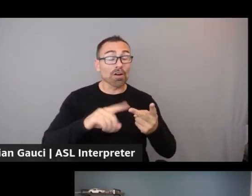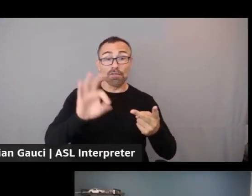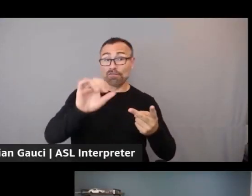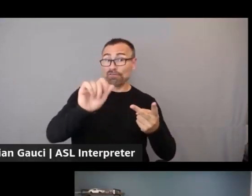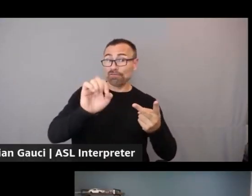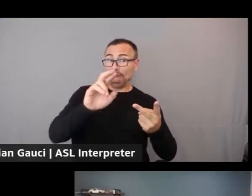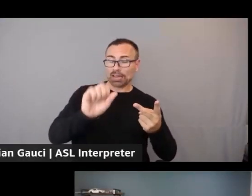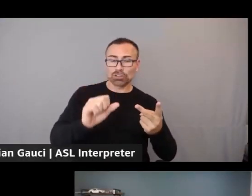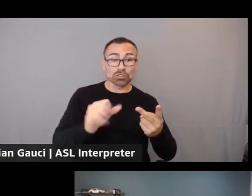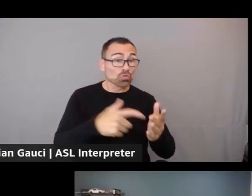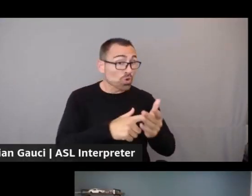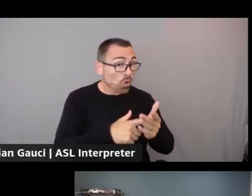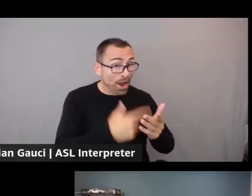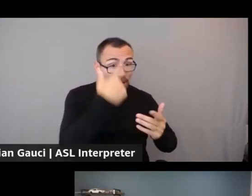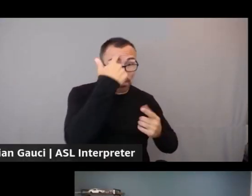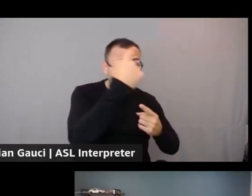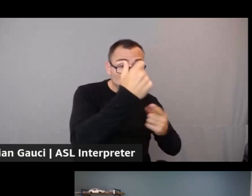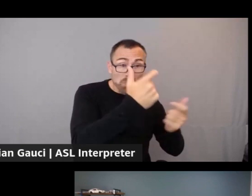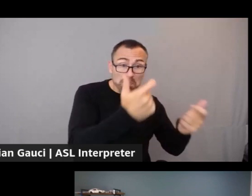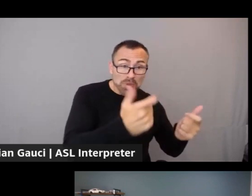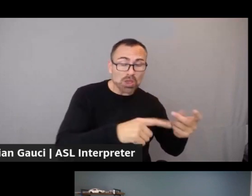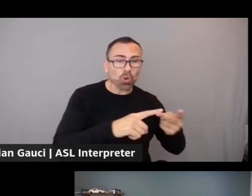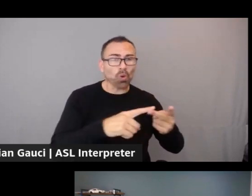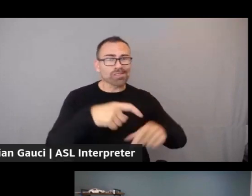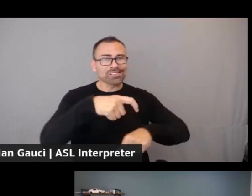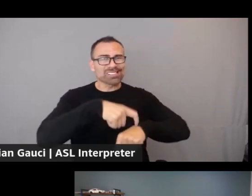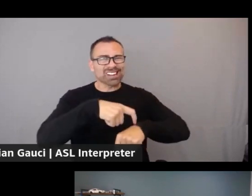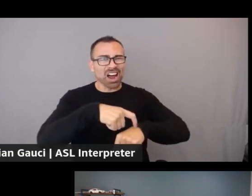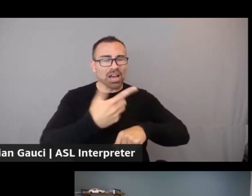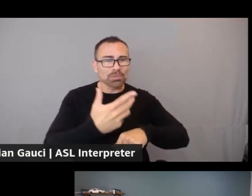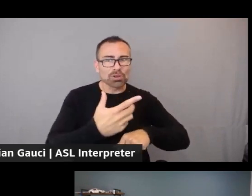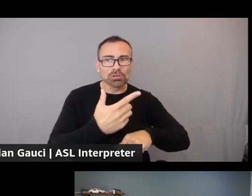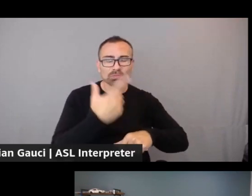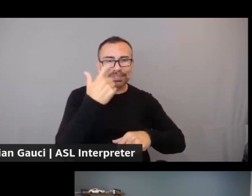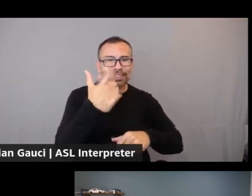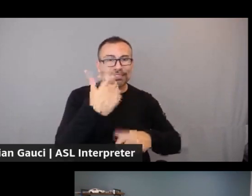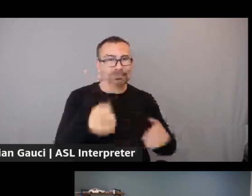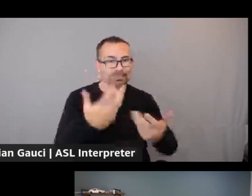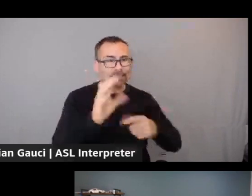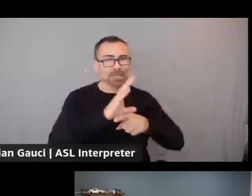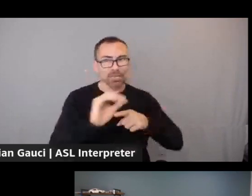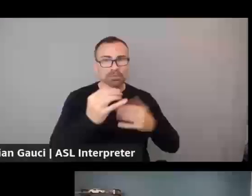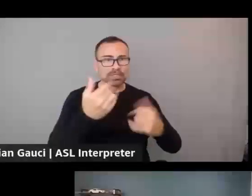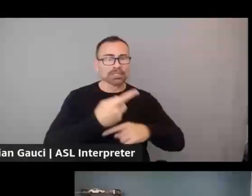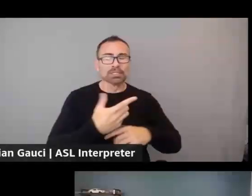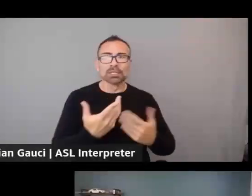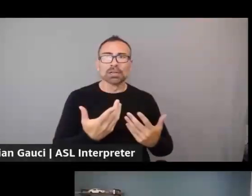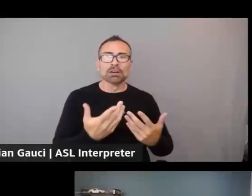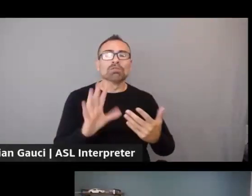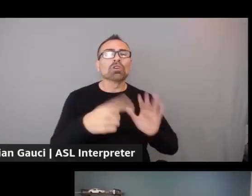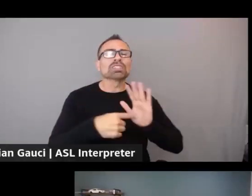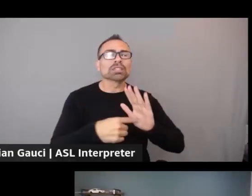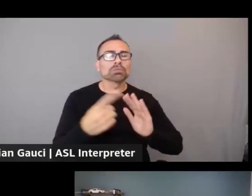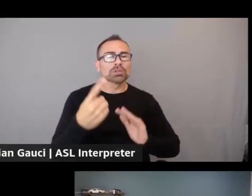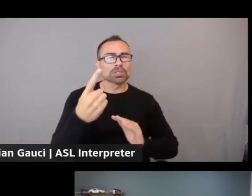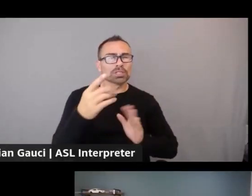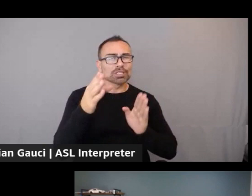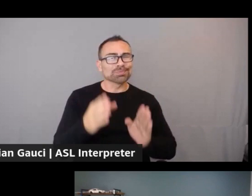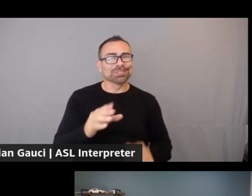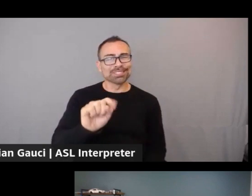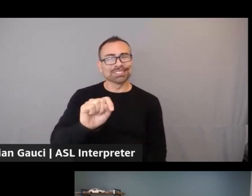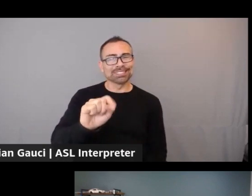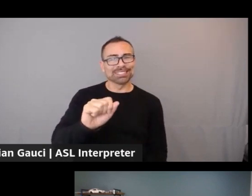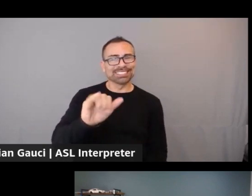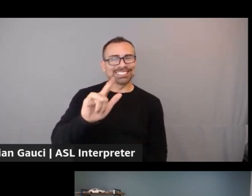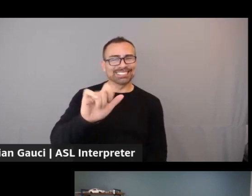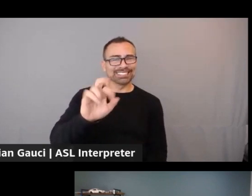Time for a lot of companies is really important depending upon, I mean, down here, Jasmine, today, this person, Taylor Swift, has come to town. I